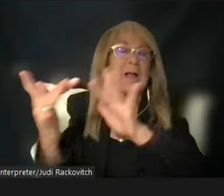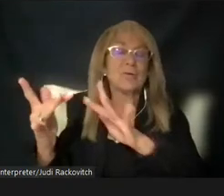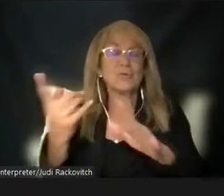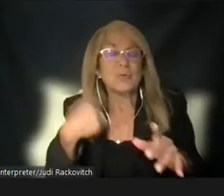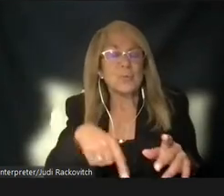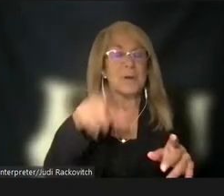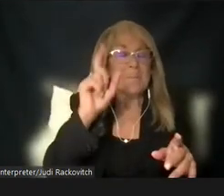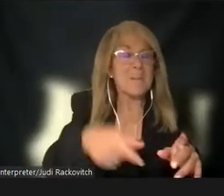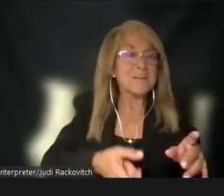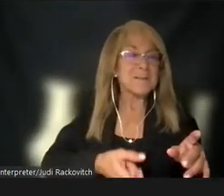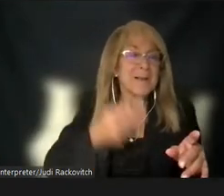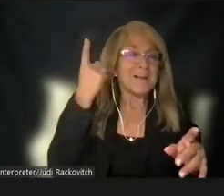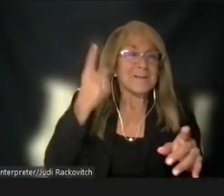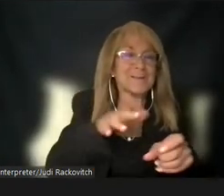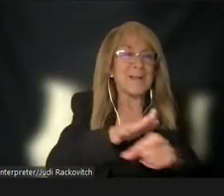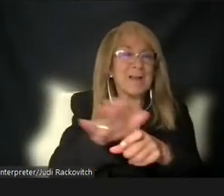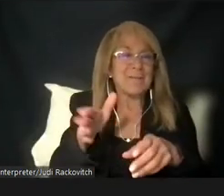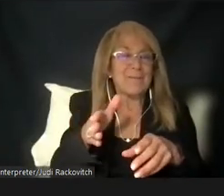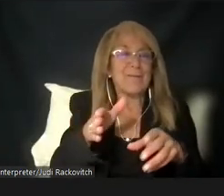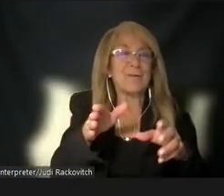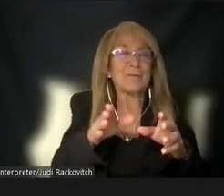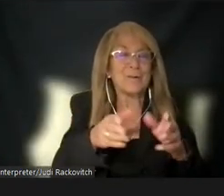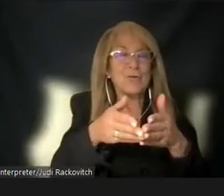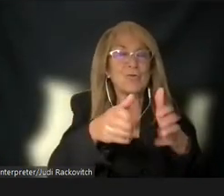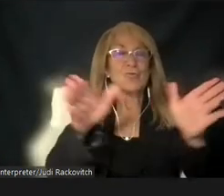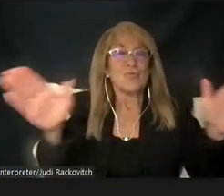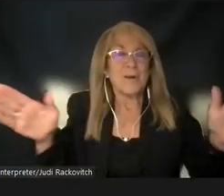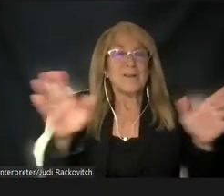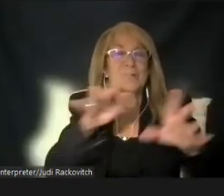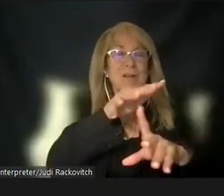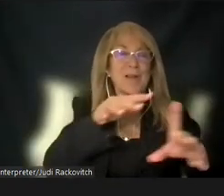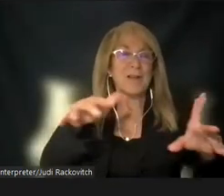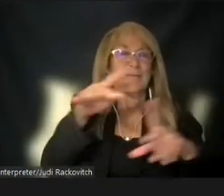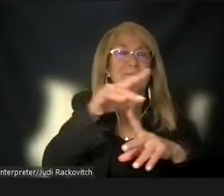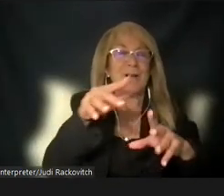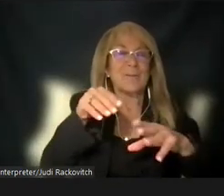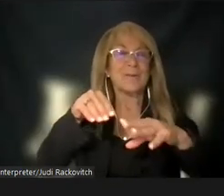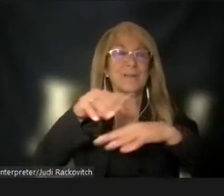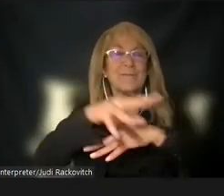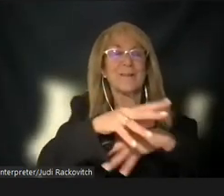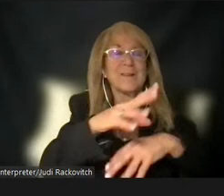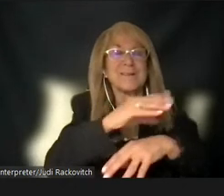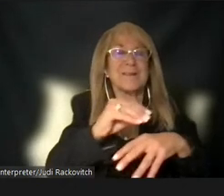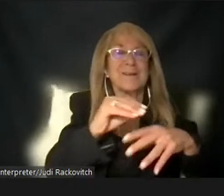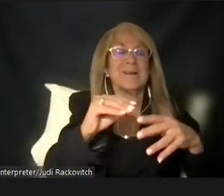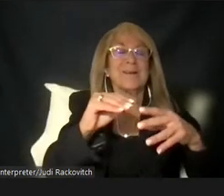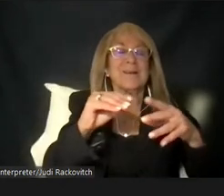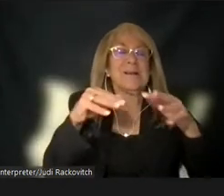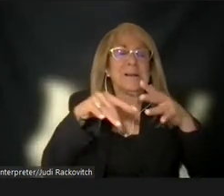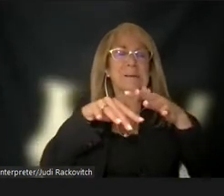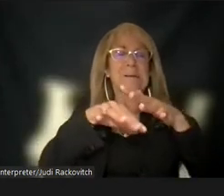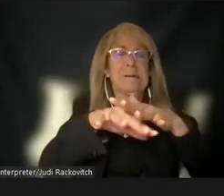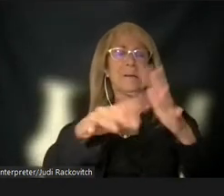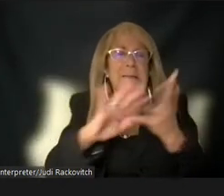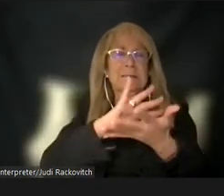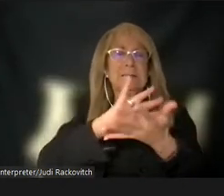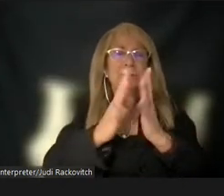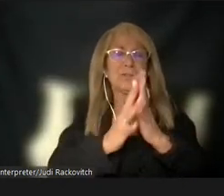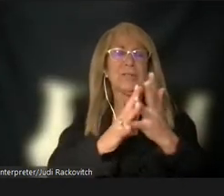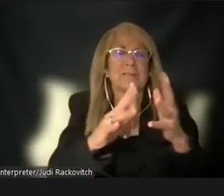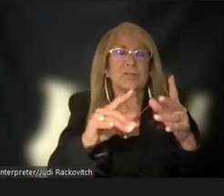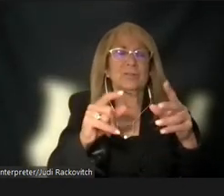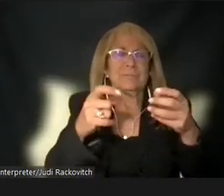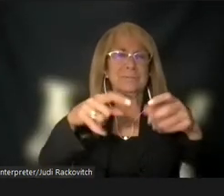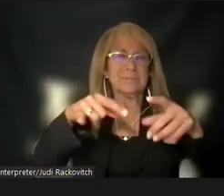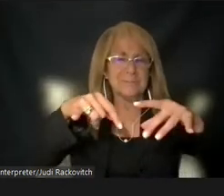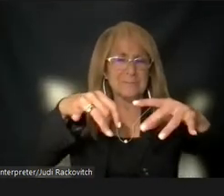full range of potential environmental effects, including but not limited to congestion reduction that different toll rates may cause. Toll rates will differ